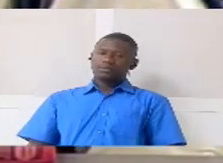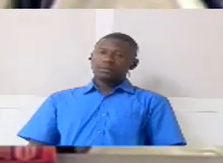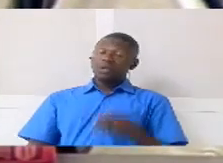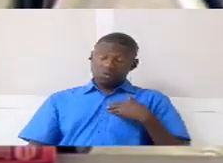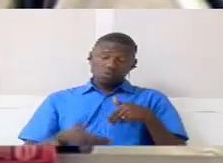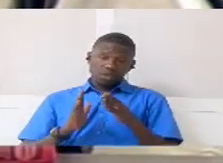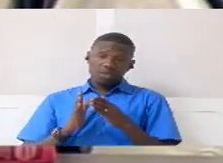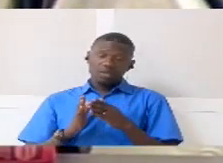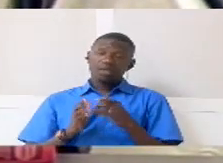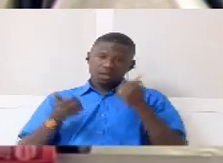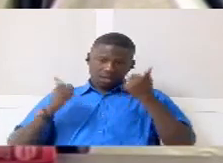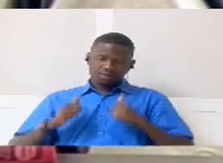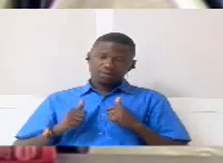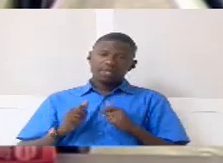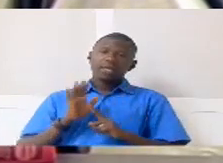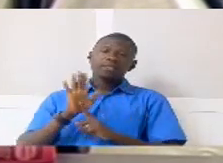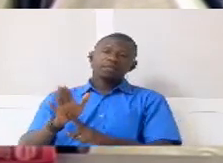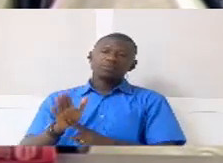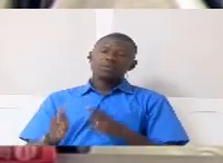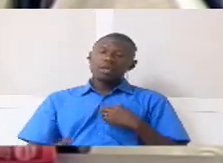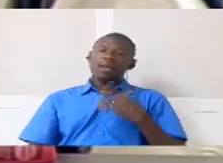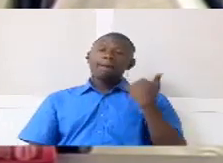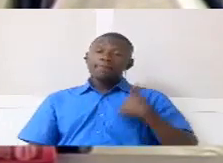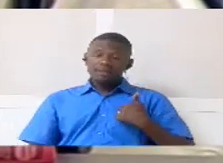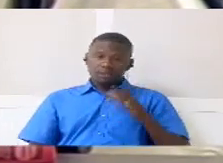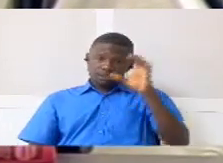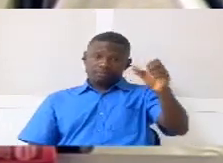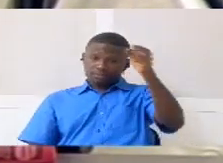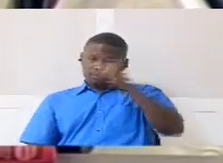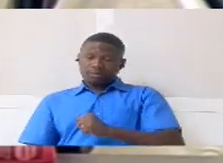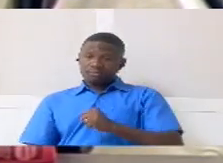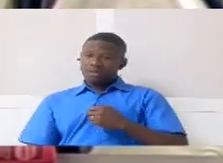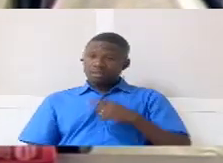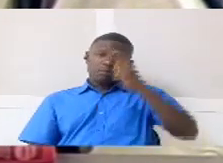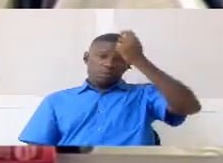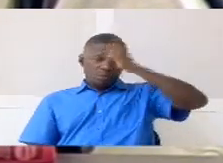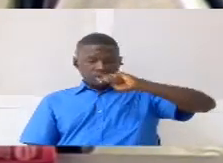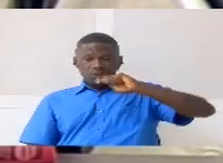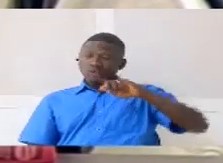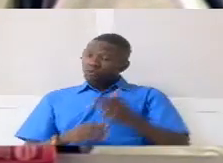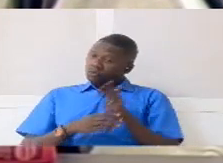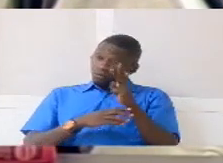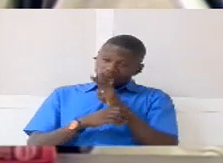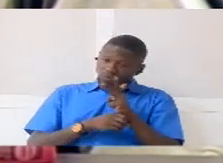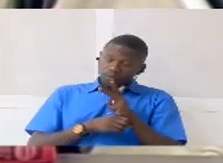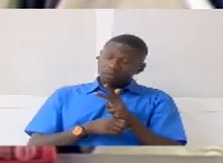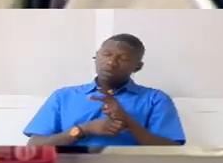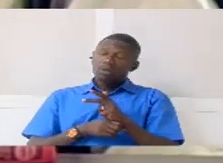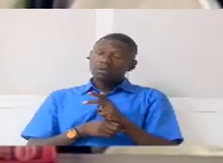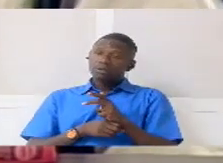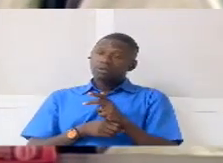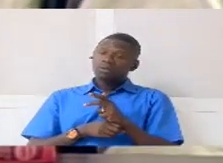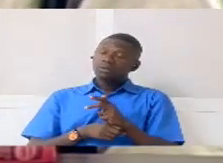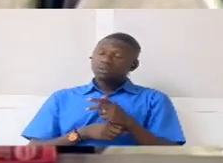it goes is that anyone that is brought in, either by the police or any other security outfit that is empowered to do that.